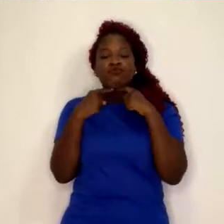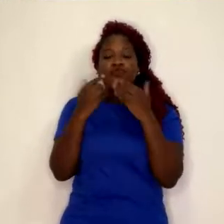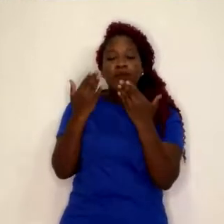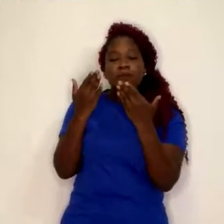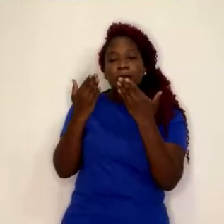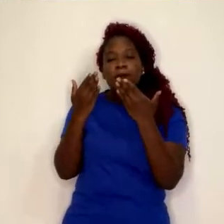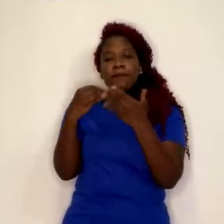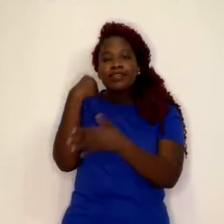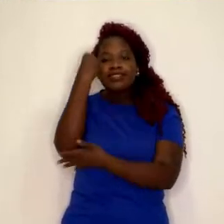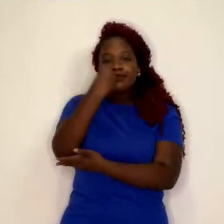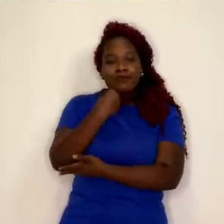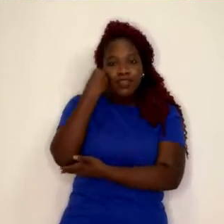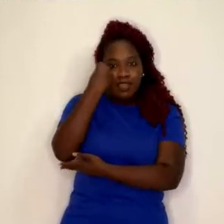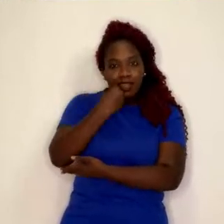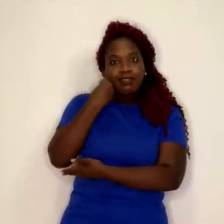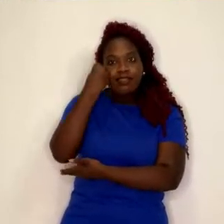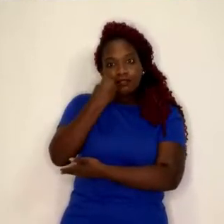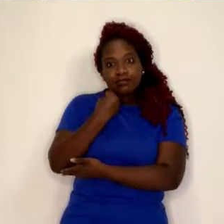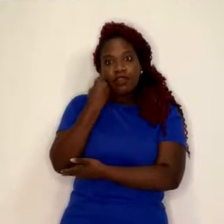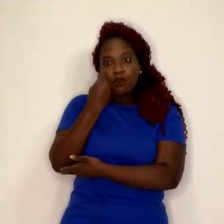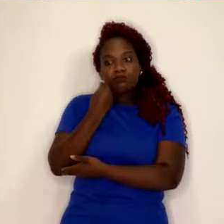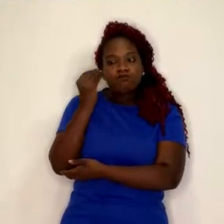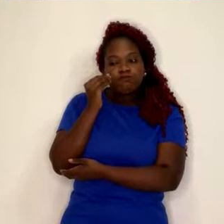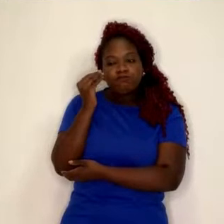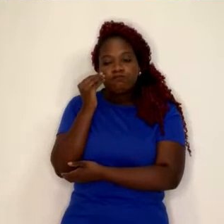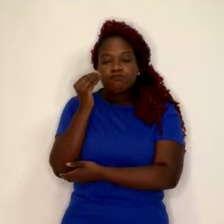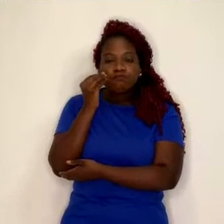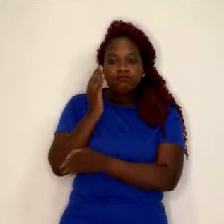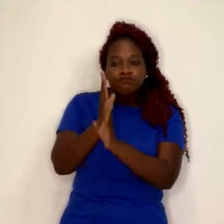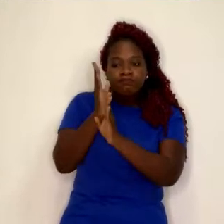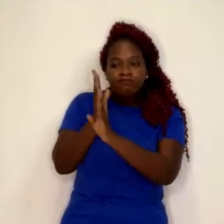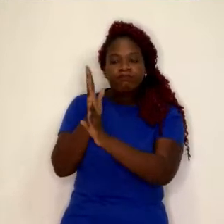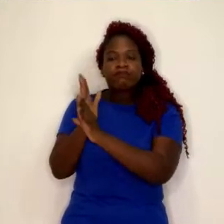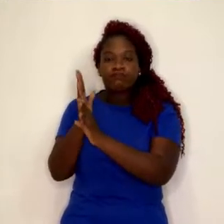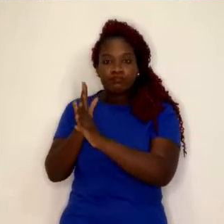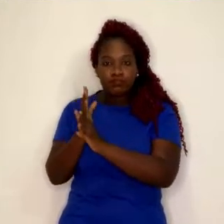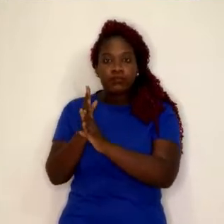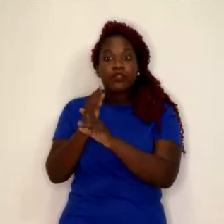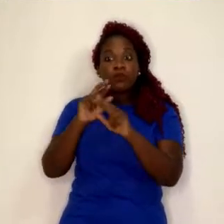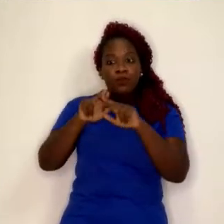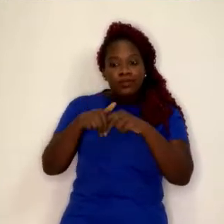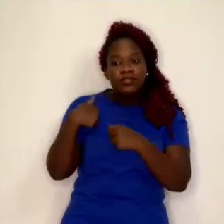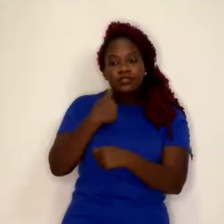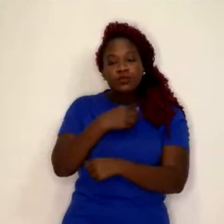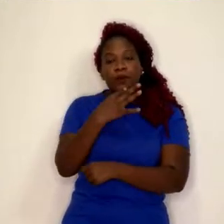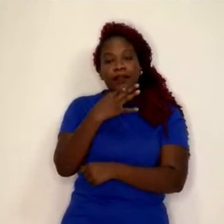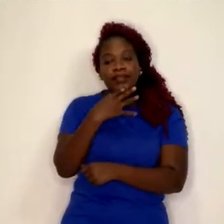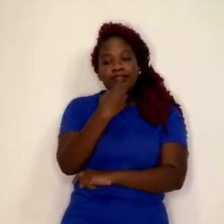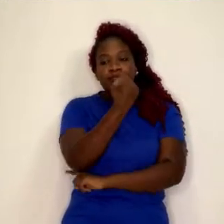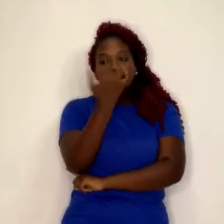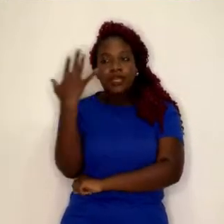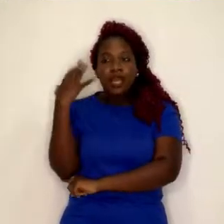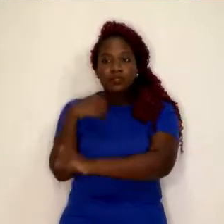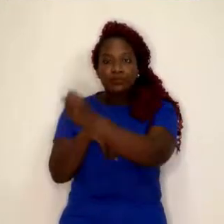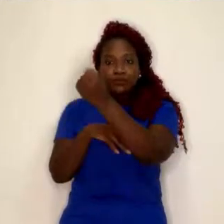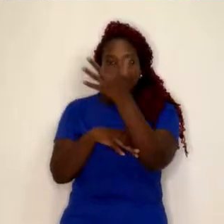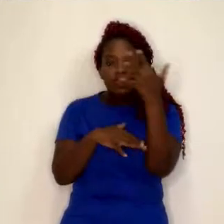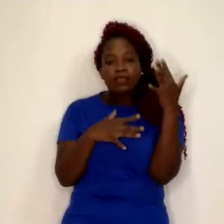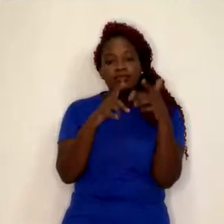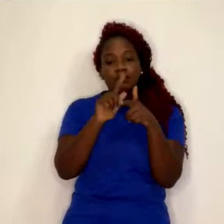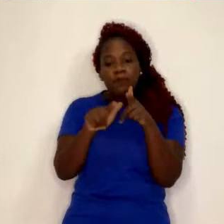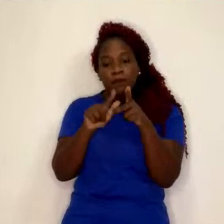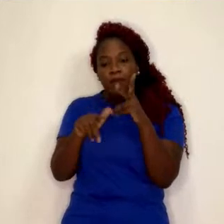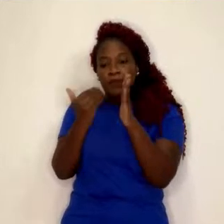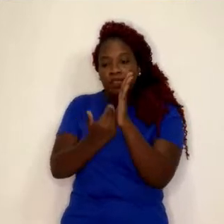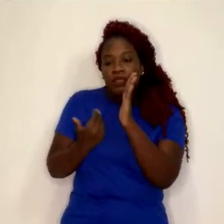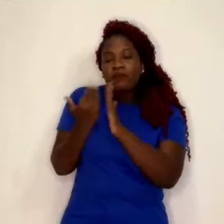with doubt and trial and error, and that's how humanity has been getting to know